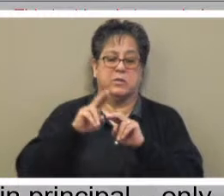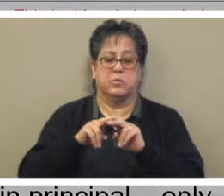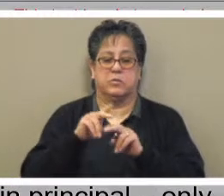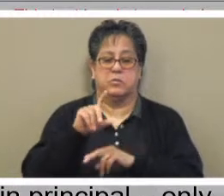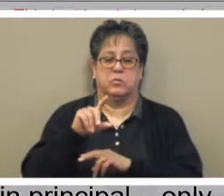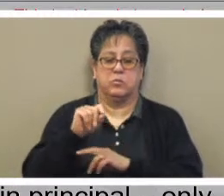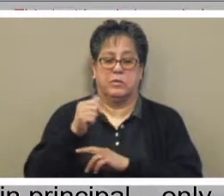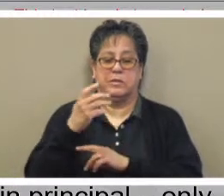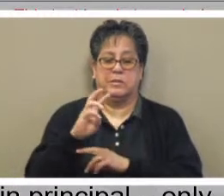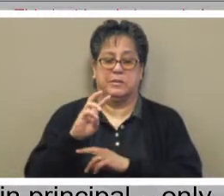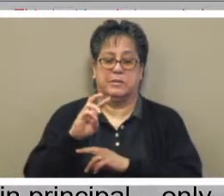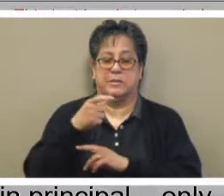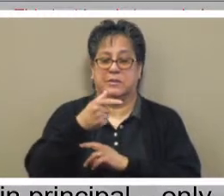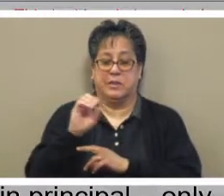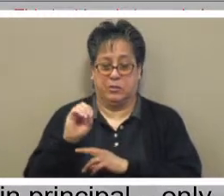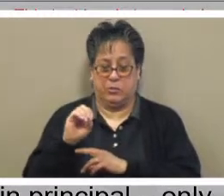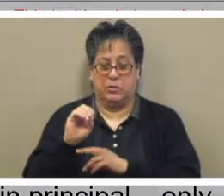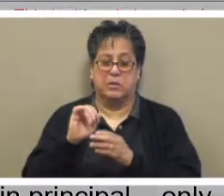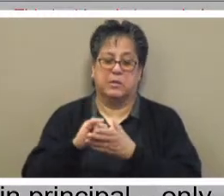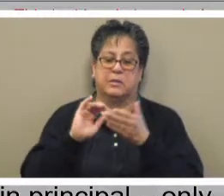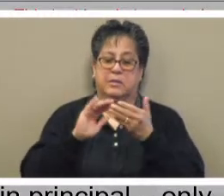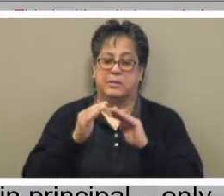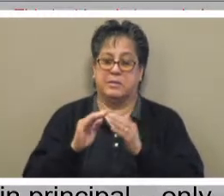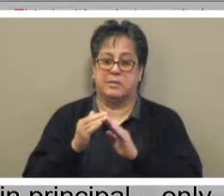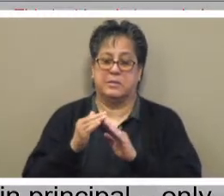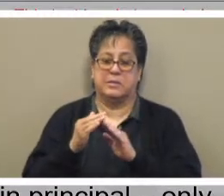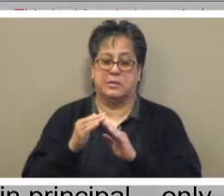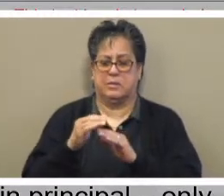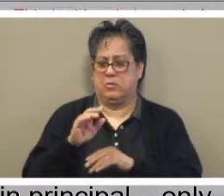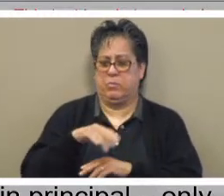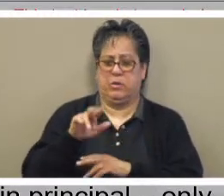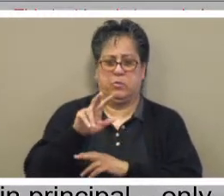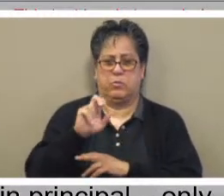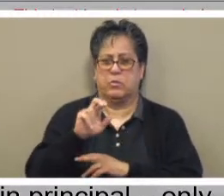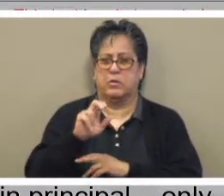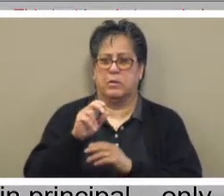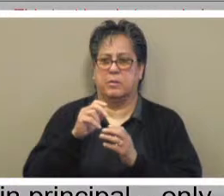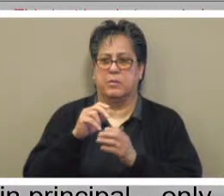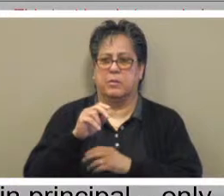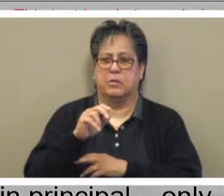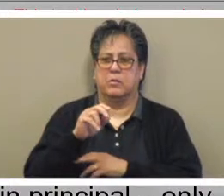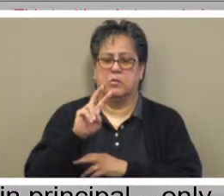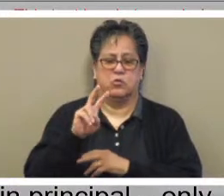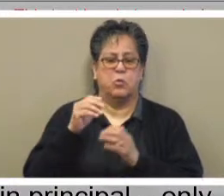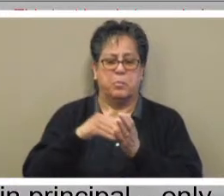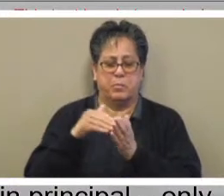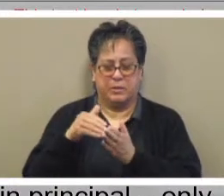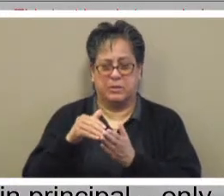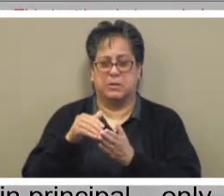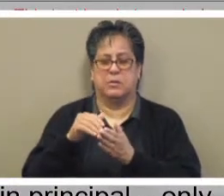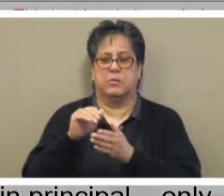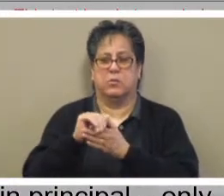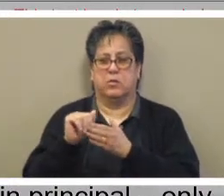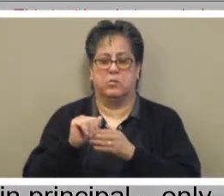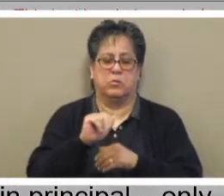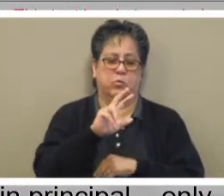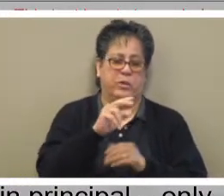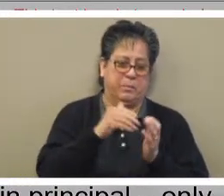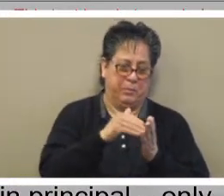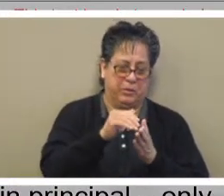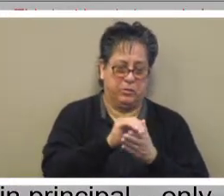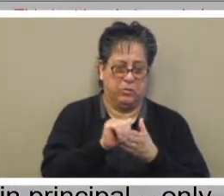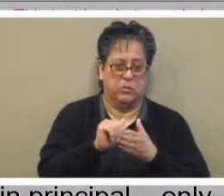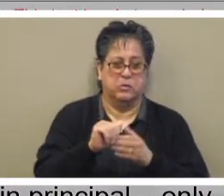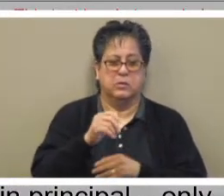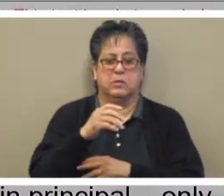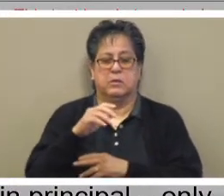2016 GOs. The city issued about $300 million of debt. $200 million of that went for the general obligation bonds related